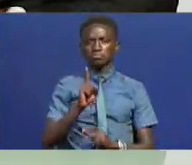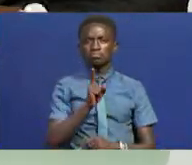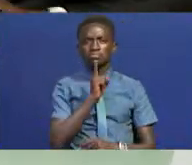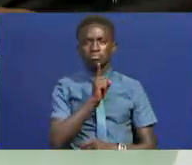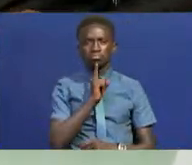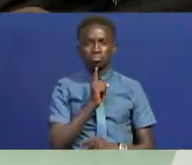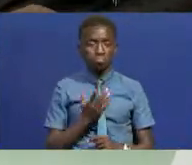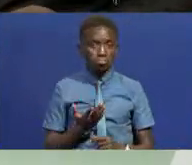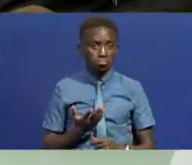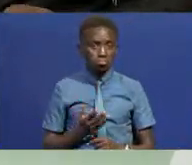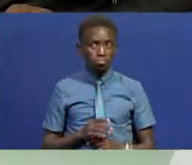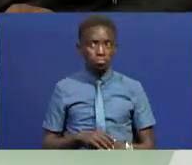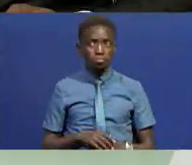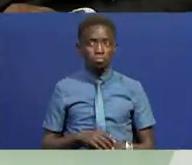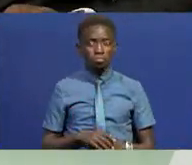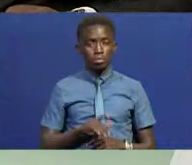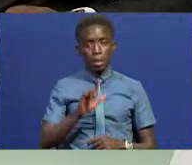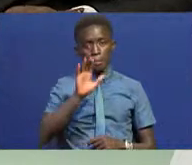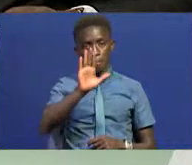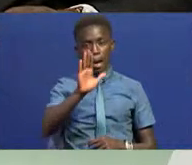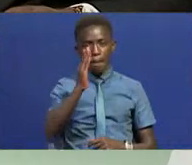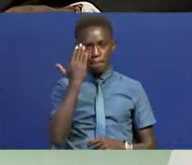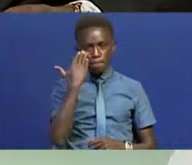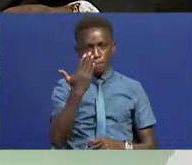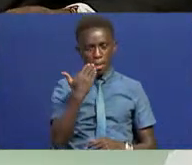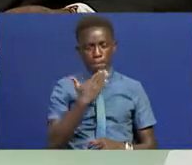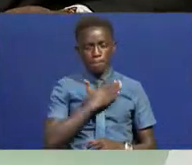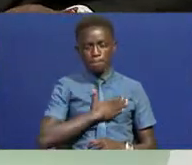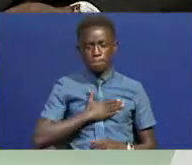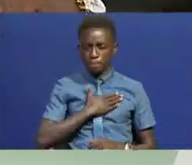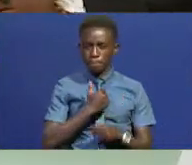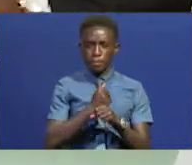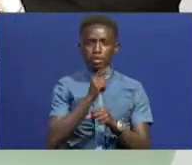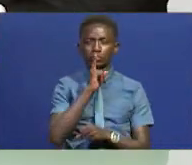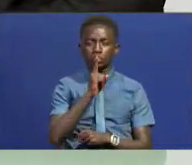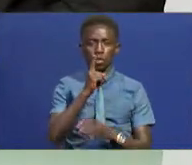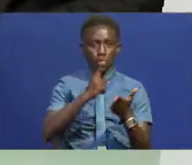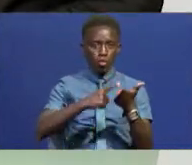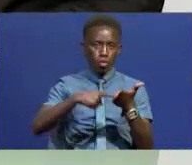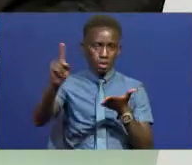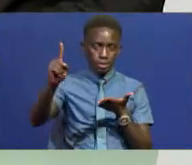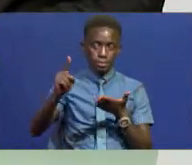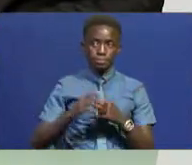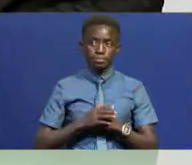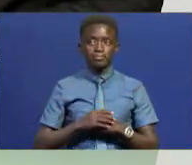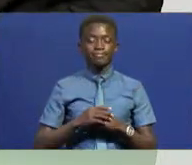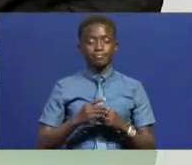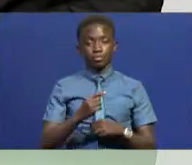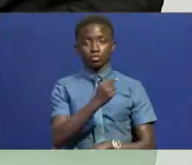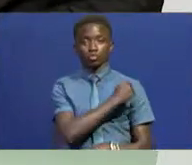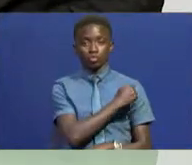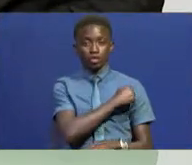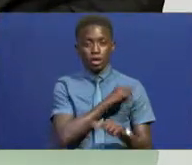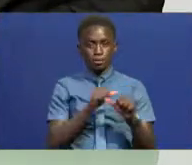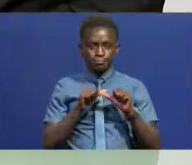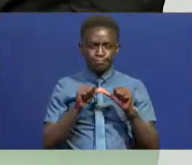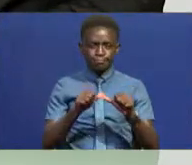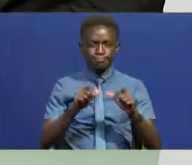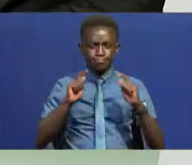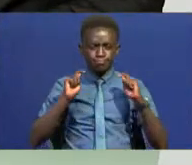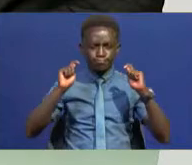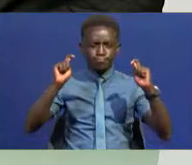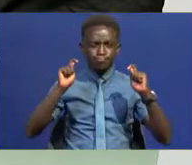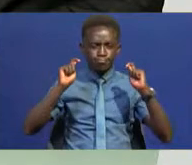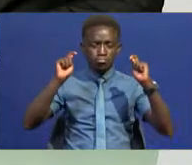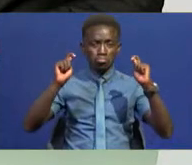your papers correct. Now, the court has extended orders stopping the ongoing doctors' strike and directed both parties to show